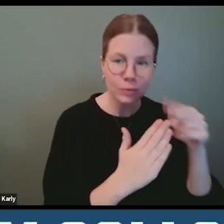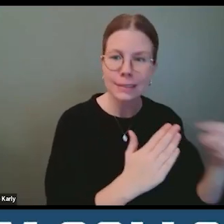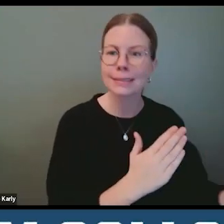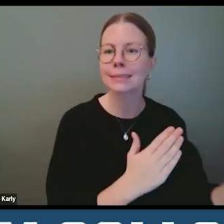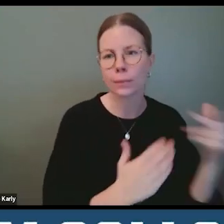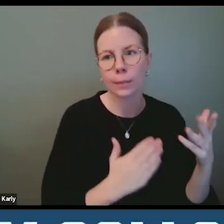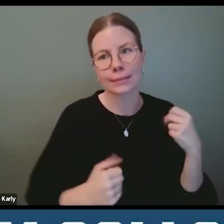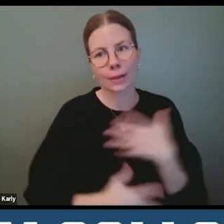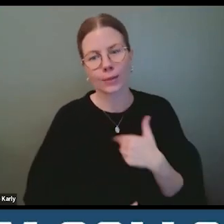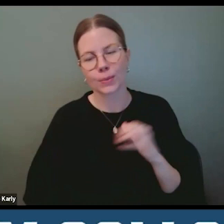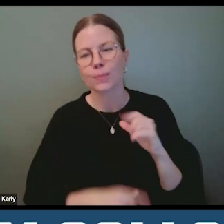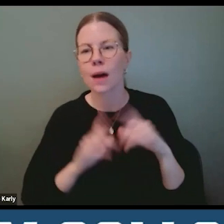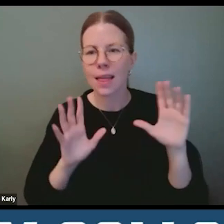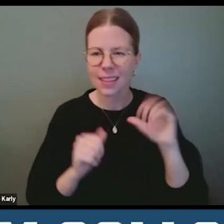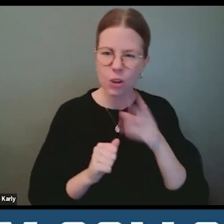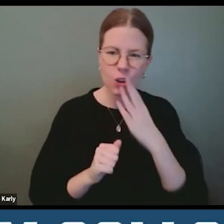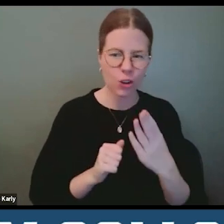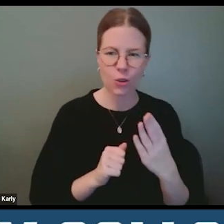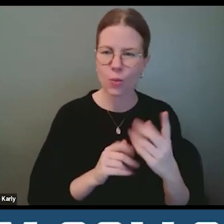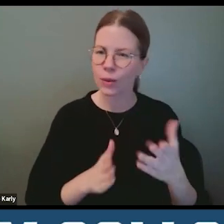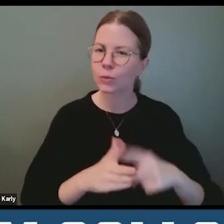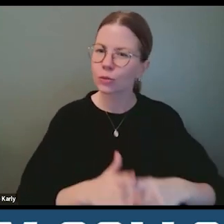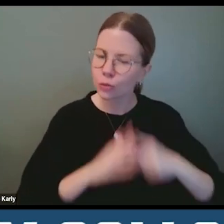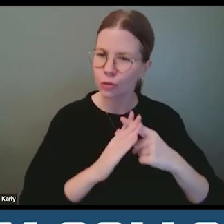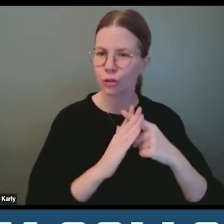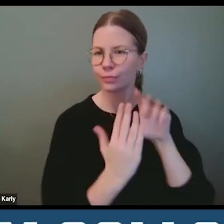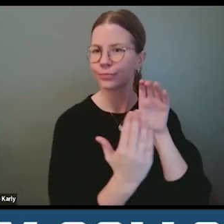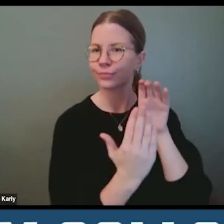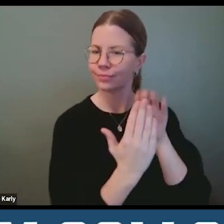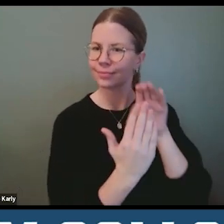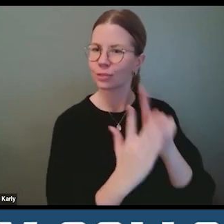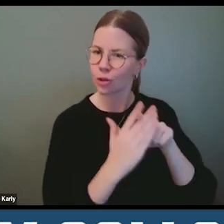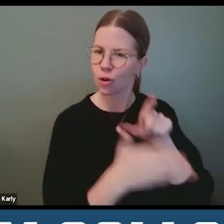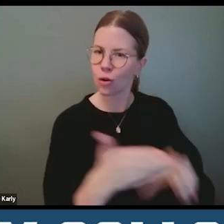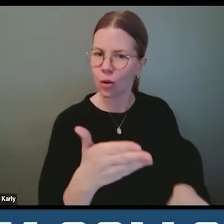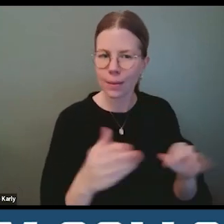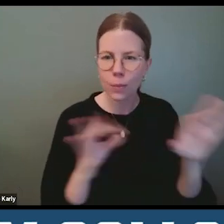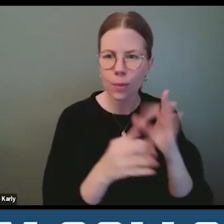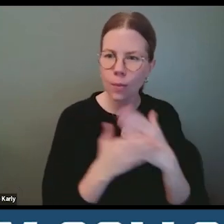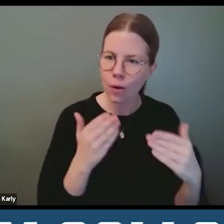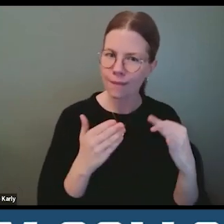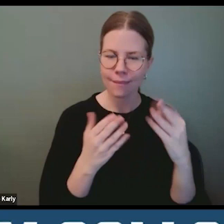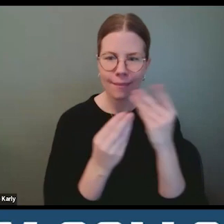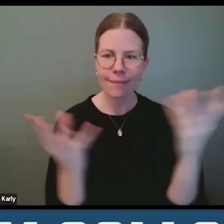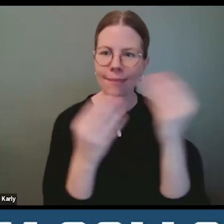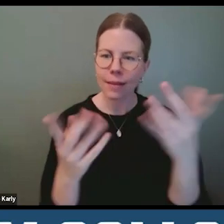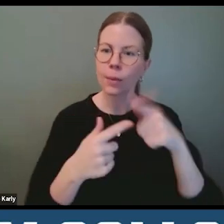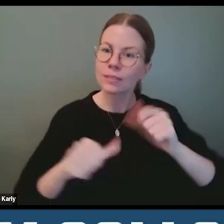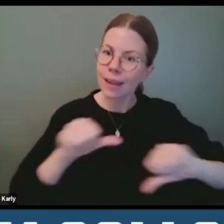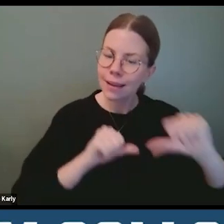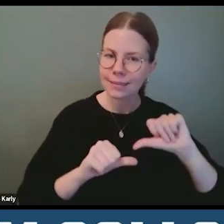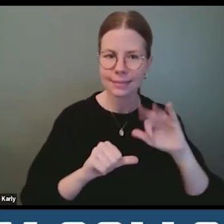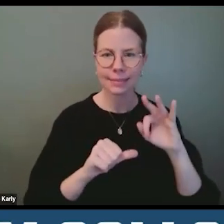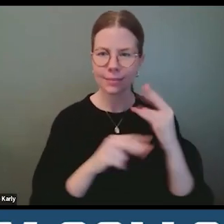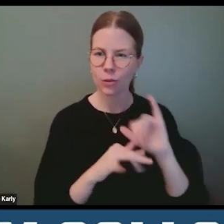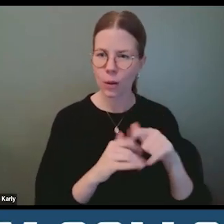but that's a really good hook. And it's a really important part of science communication, is to draw people in. So I wanted to highlight that. And anthrax